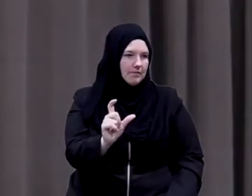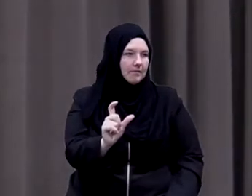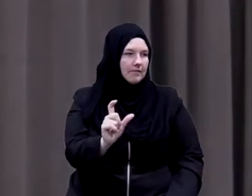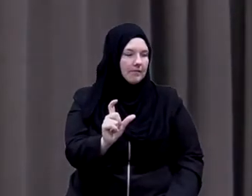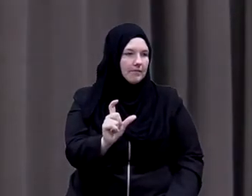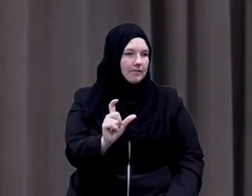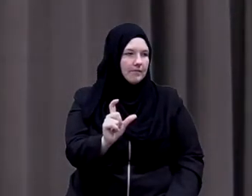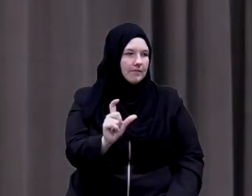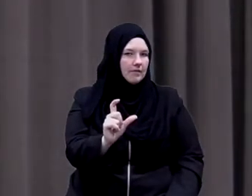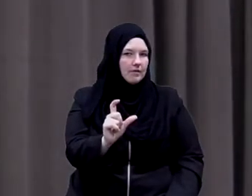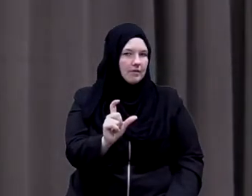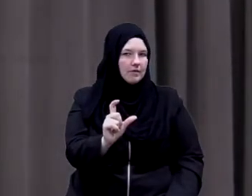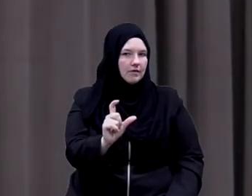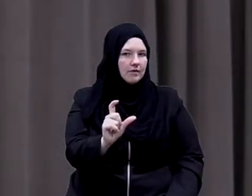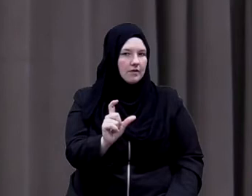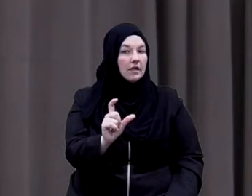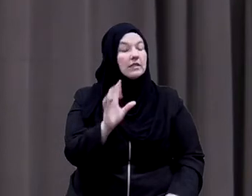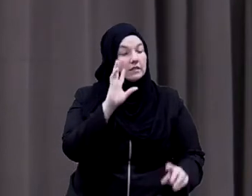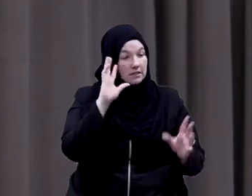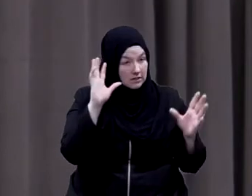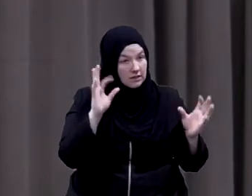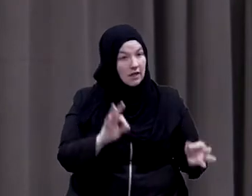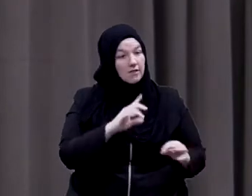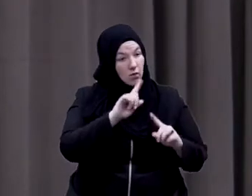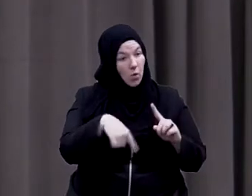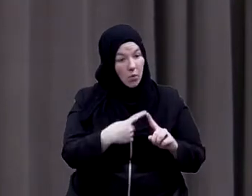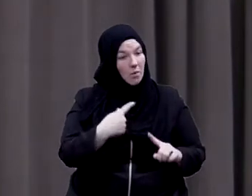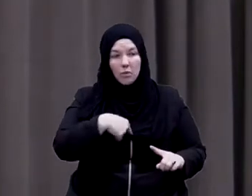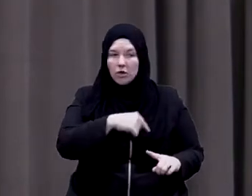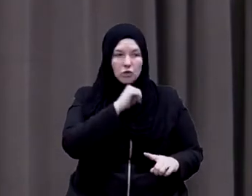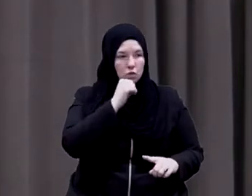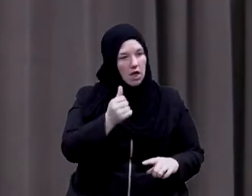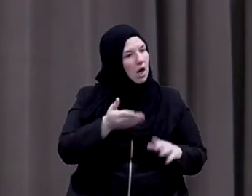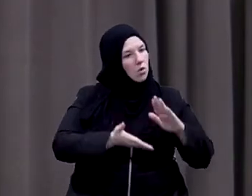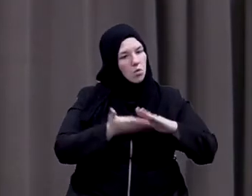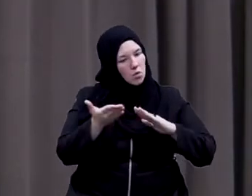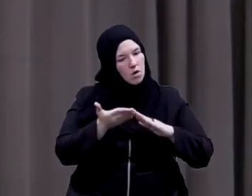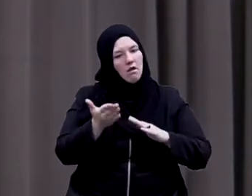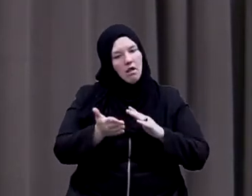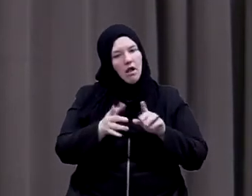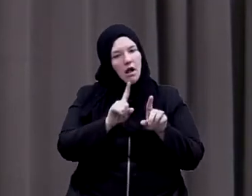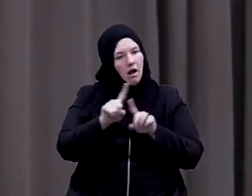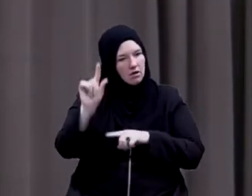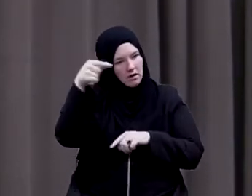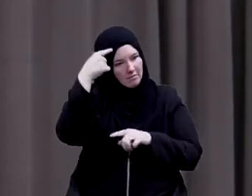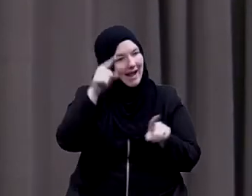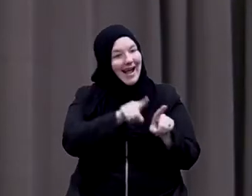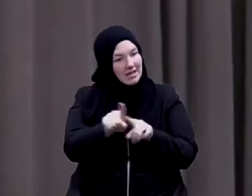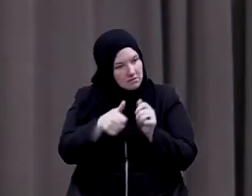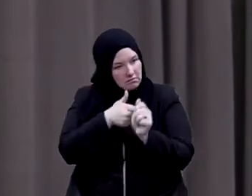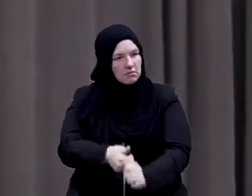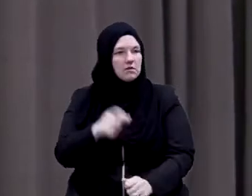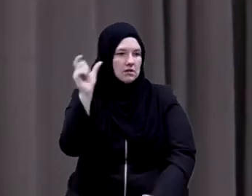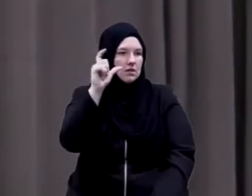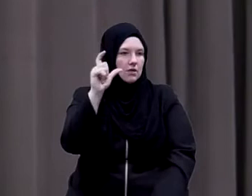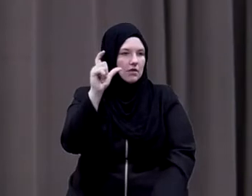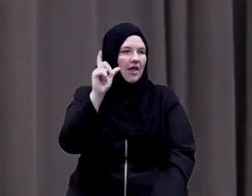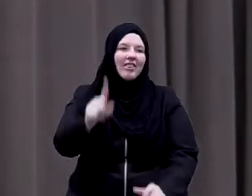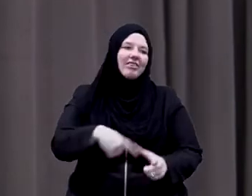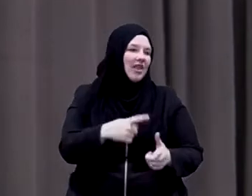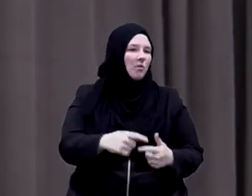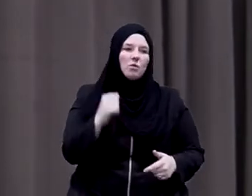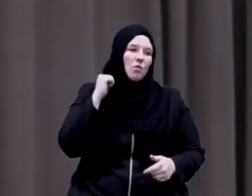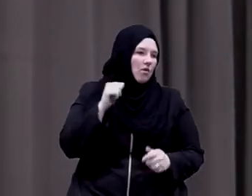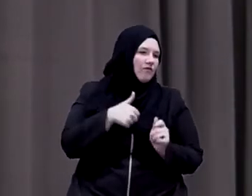And because definitely when we do not govern according to Islamic rule, we do not live according